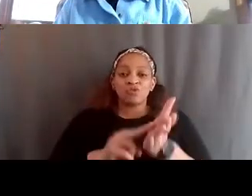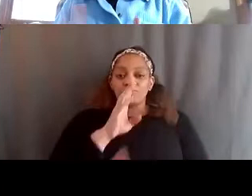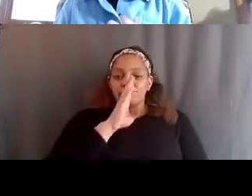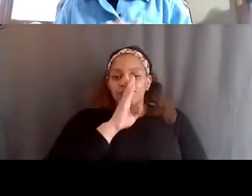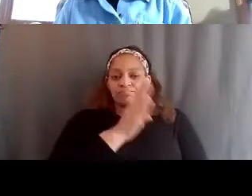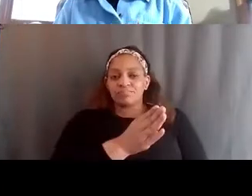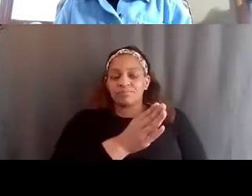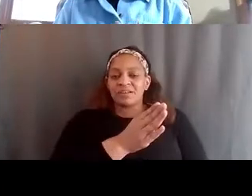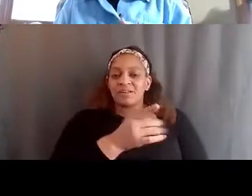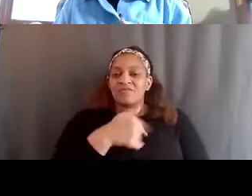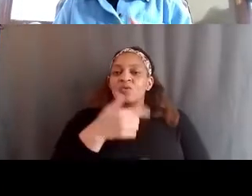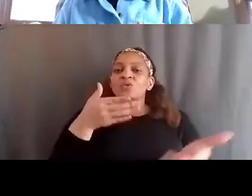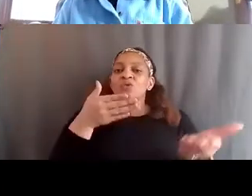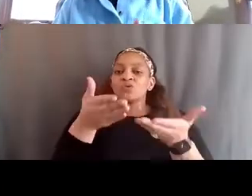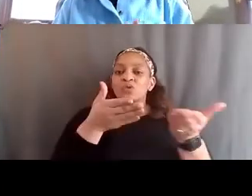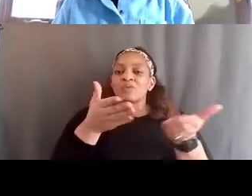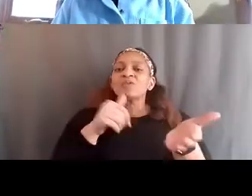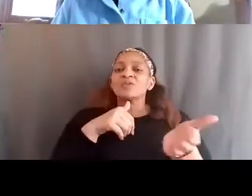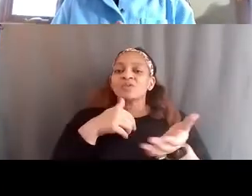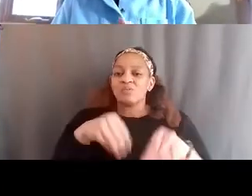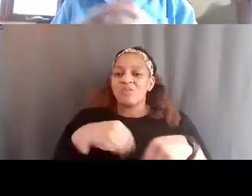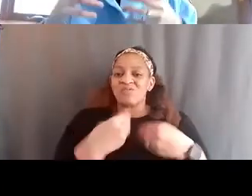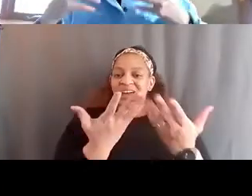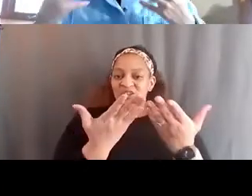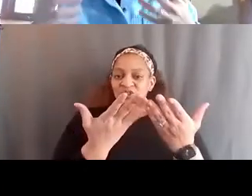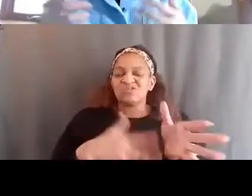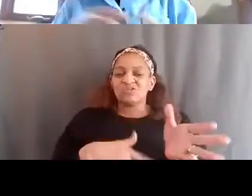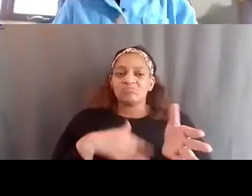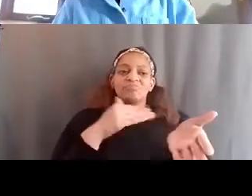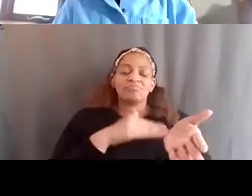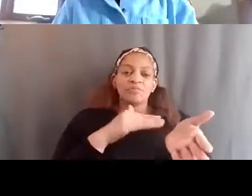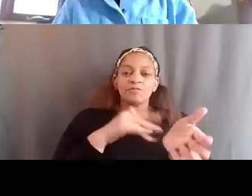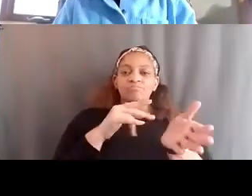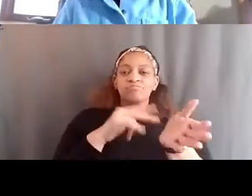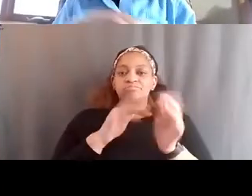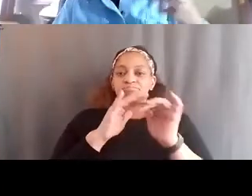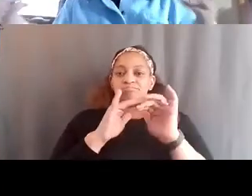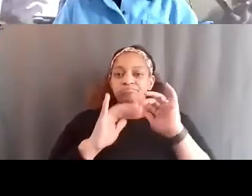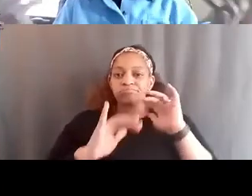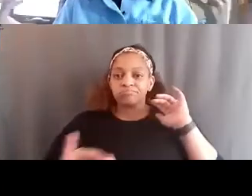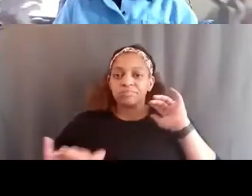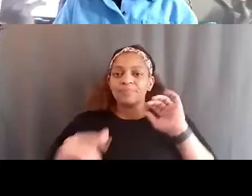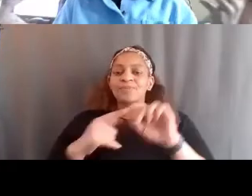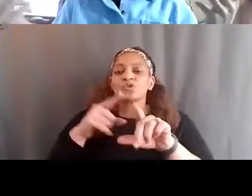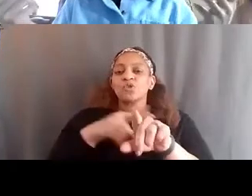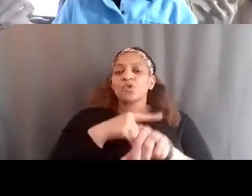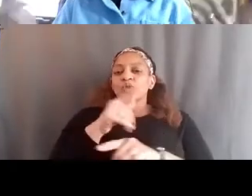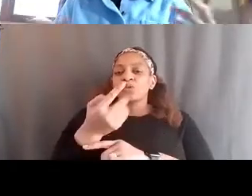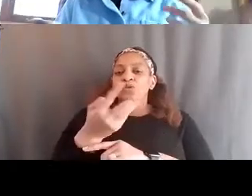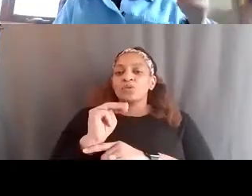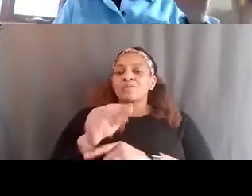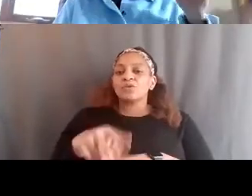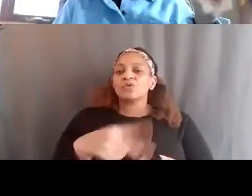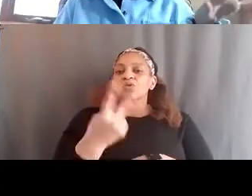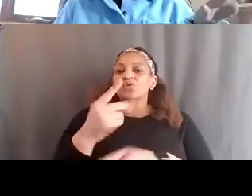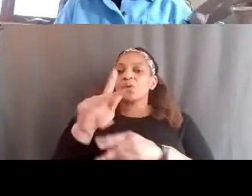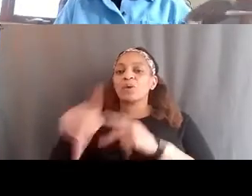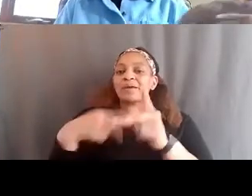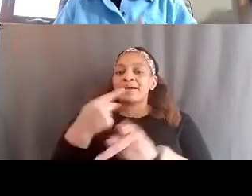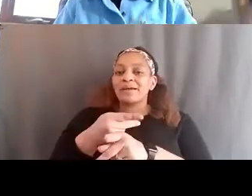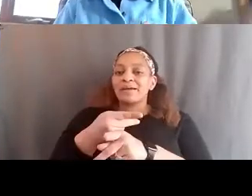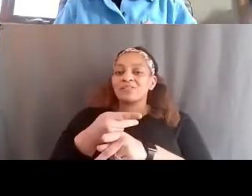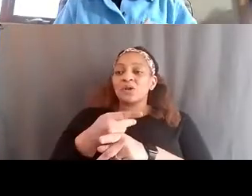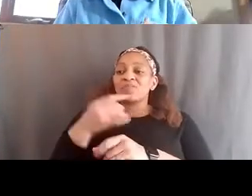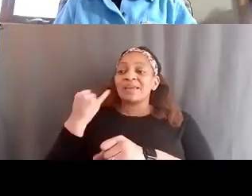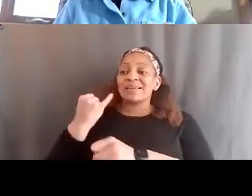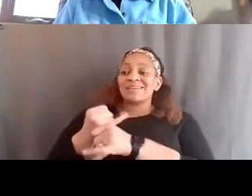with service providers. And in long-term services and supports, there's two kinds of service providers. There's